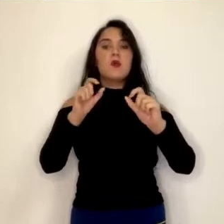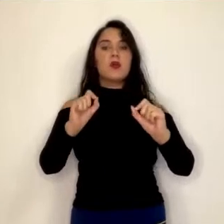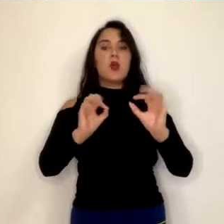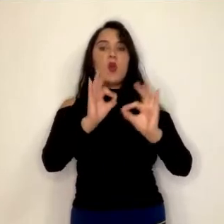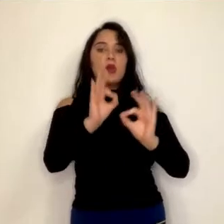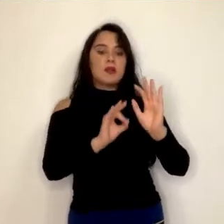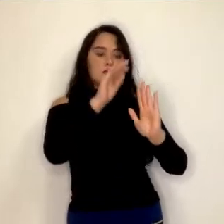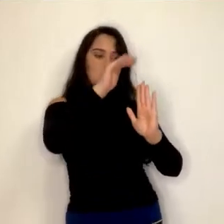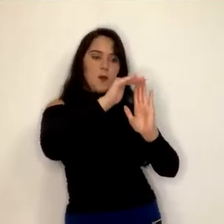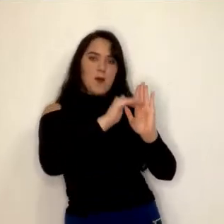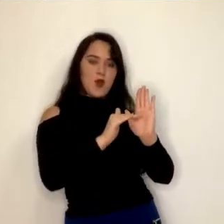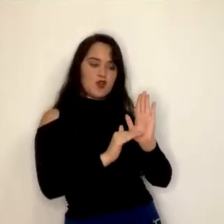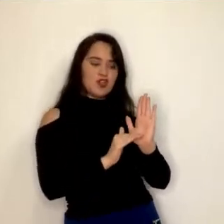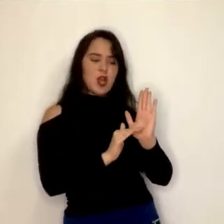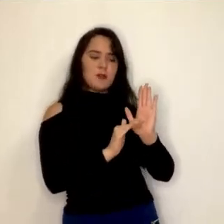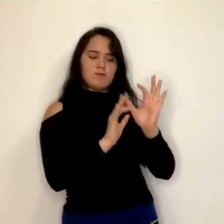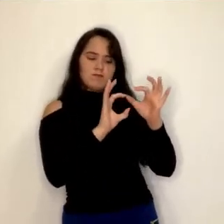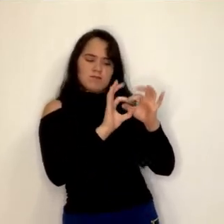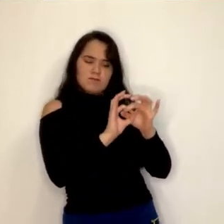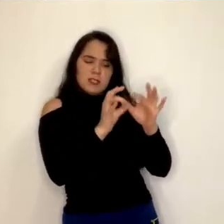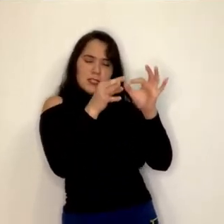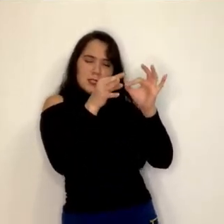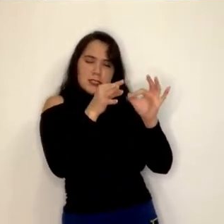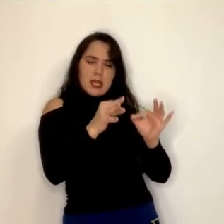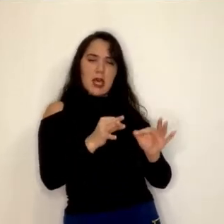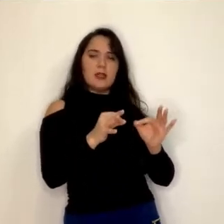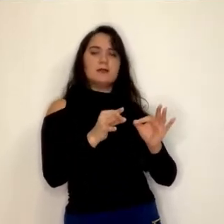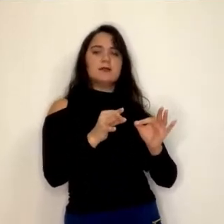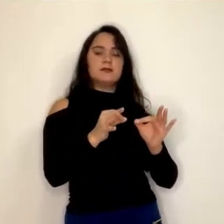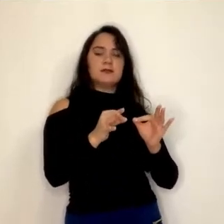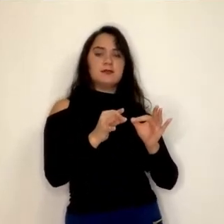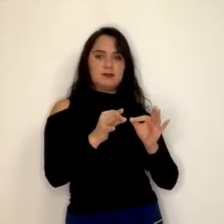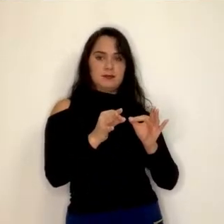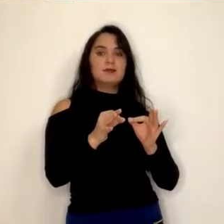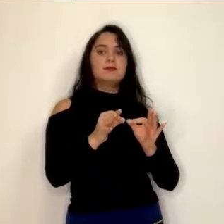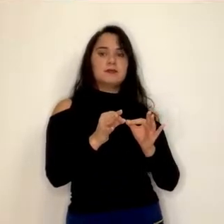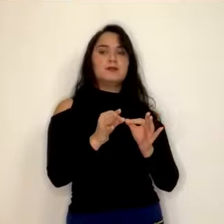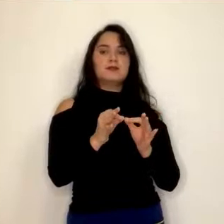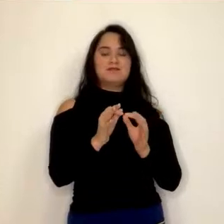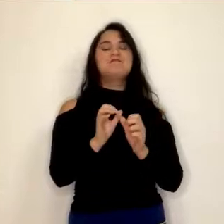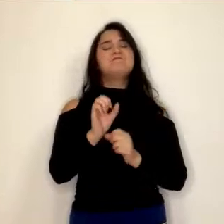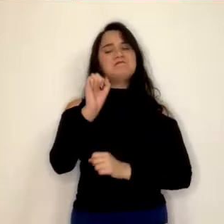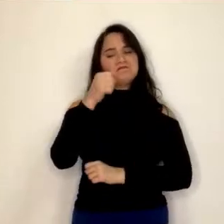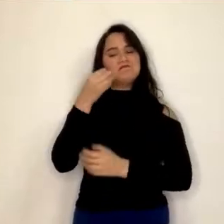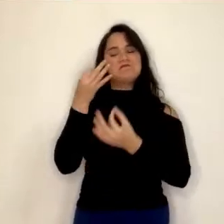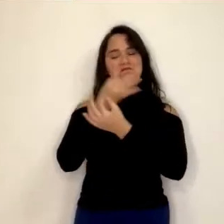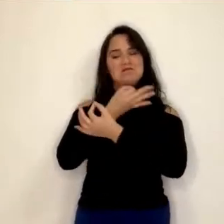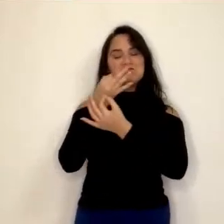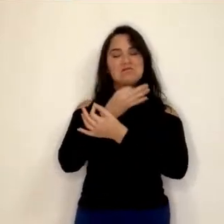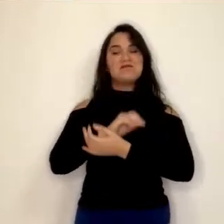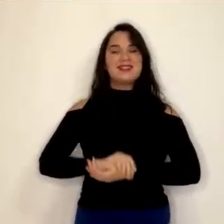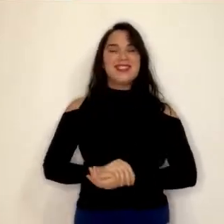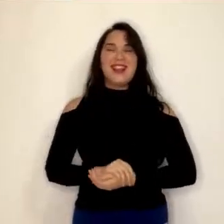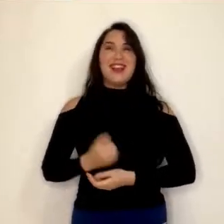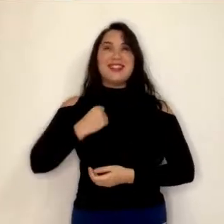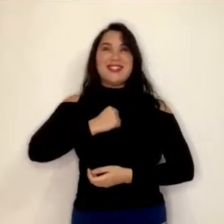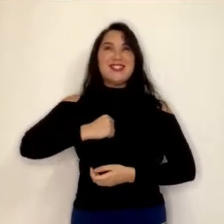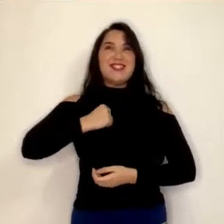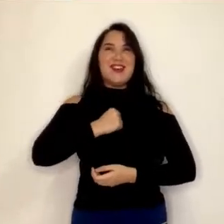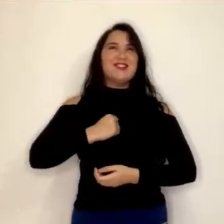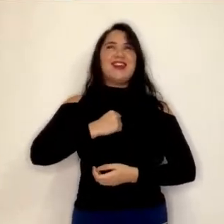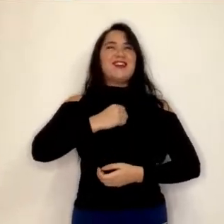resources, and we need to develop a project that has beginning, middle, and